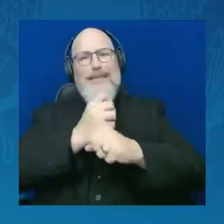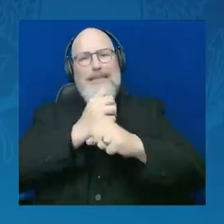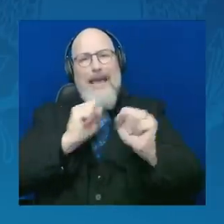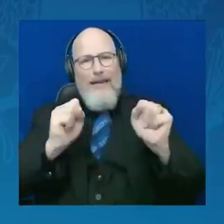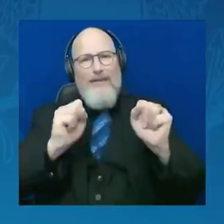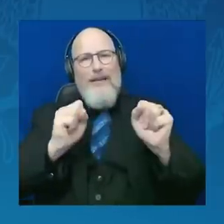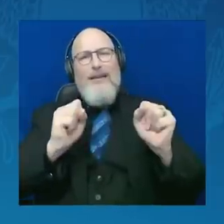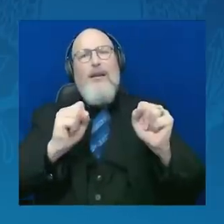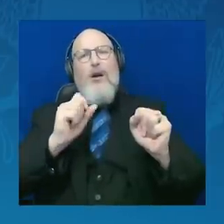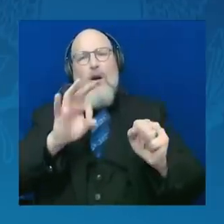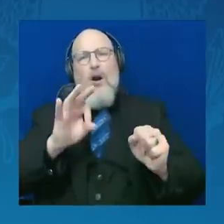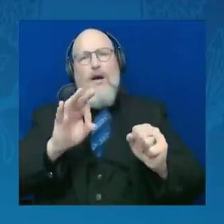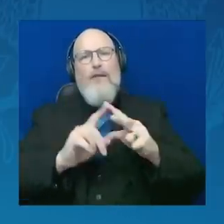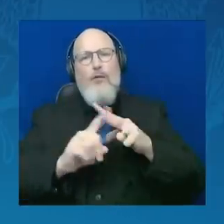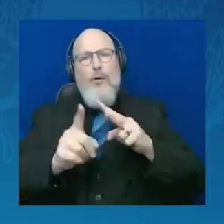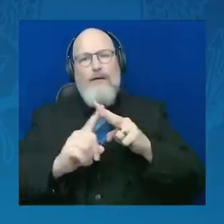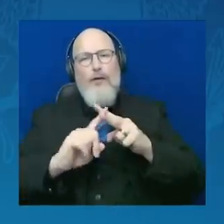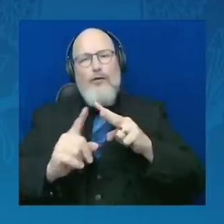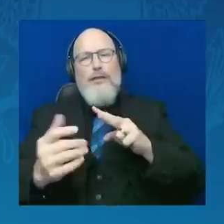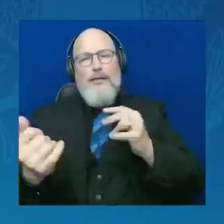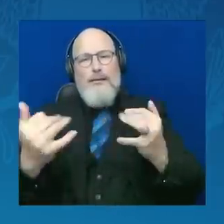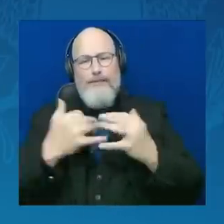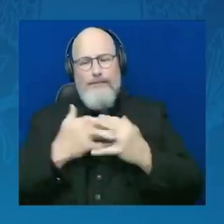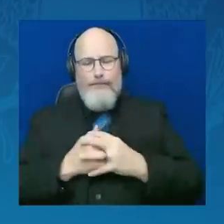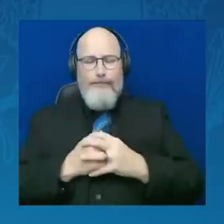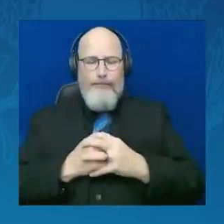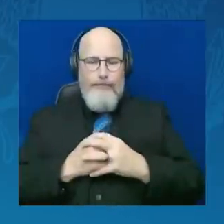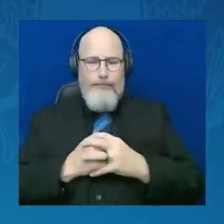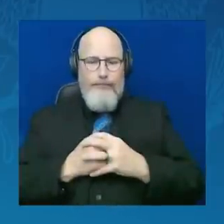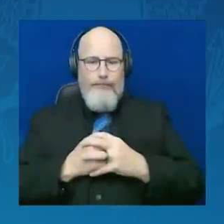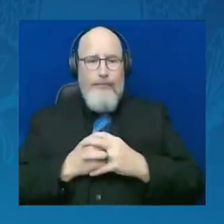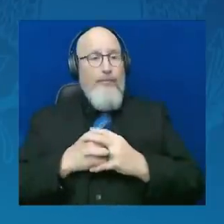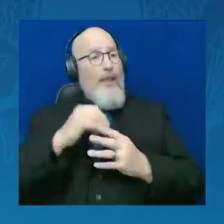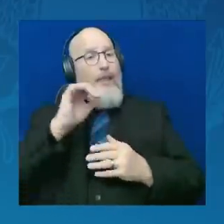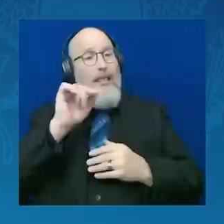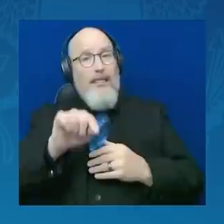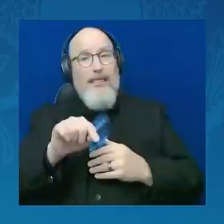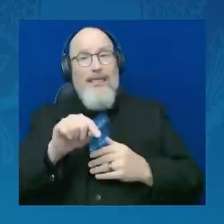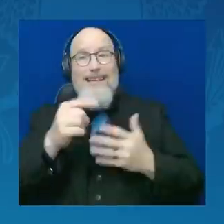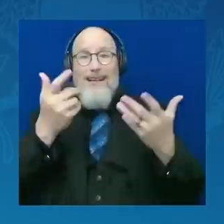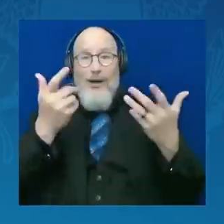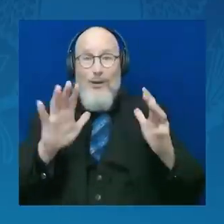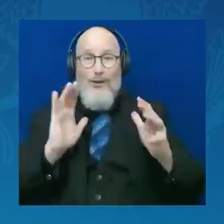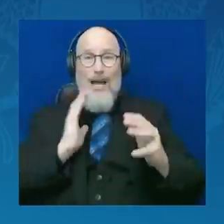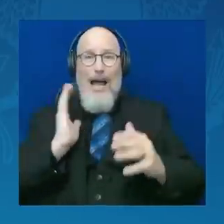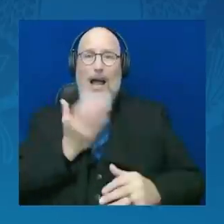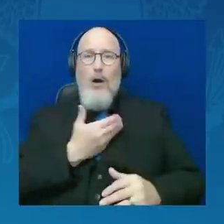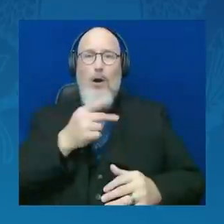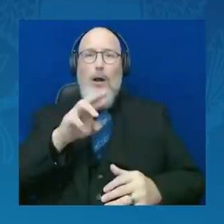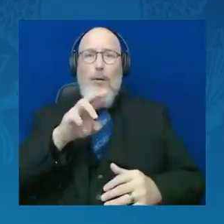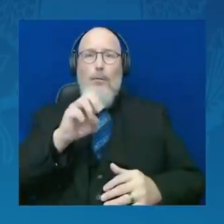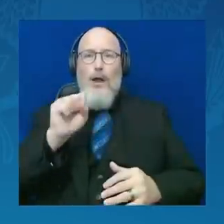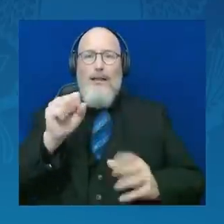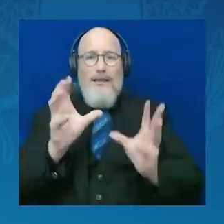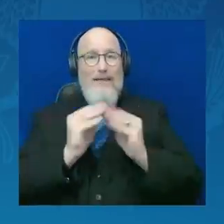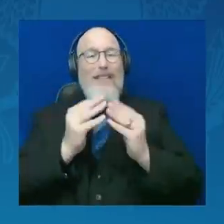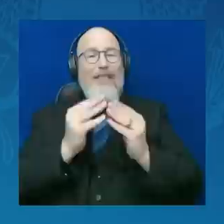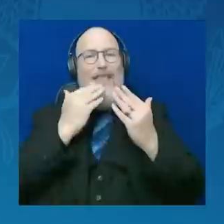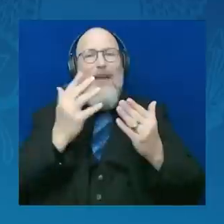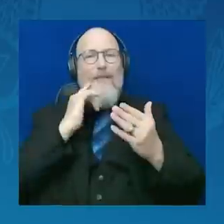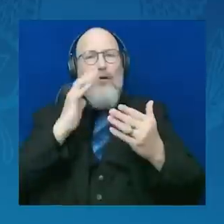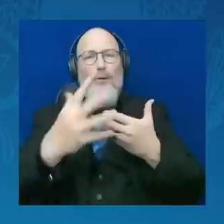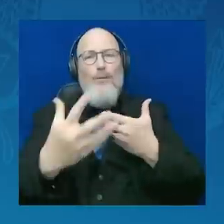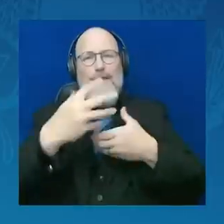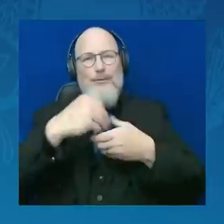Na tym kończymy konferencję prasową. This concludes our press conference. Thank you very much for your participation, ladies and gentlemen. Thank you.